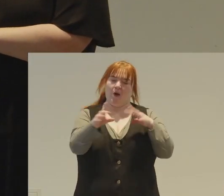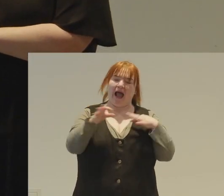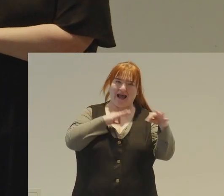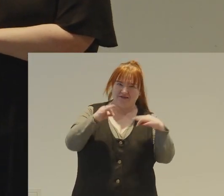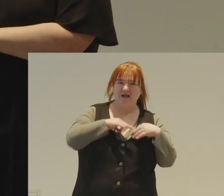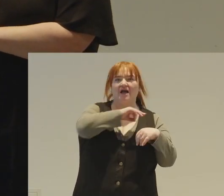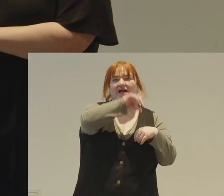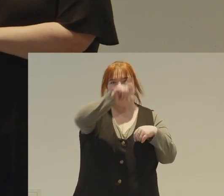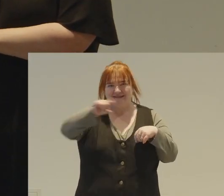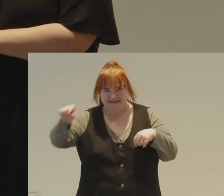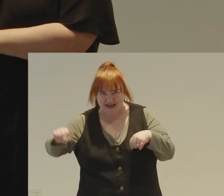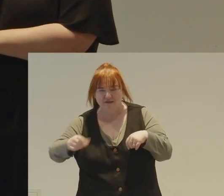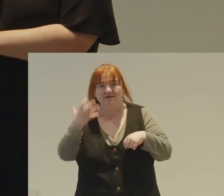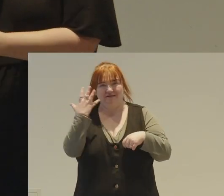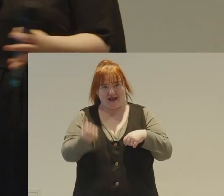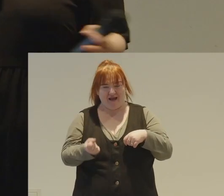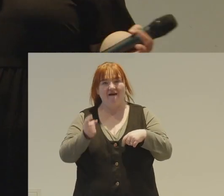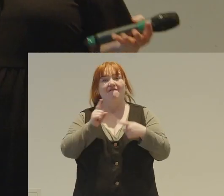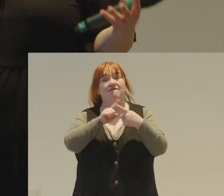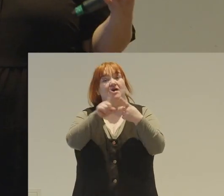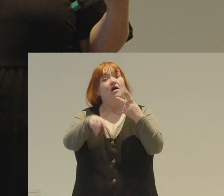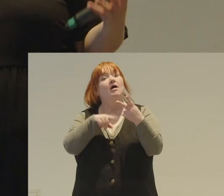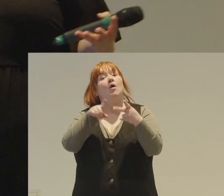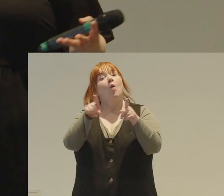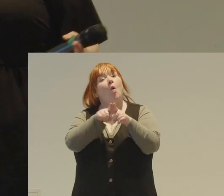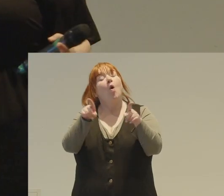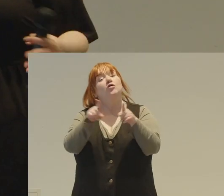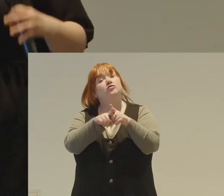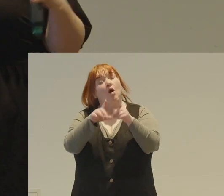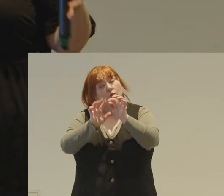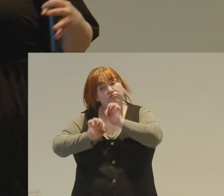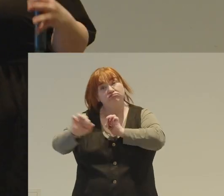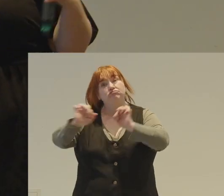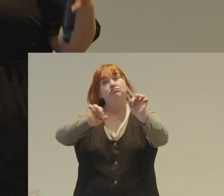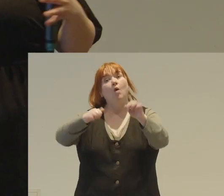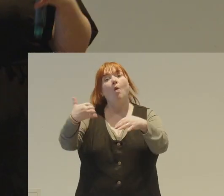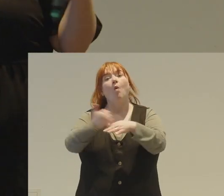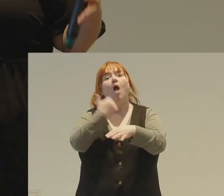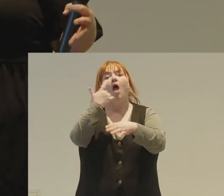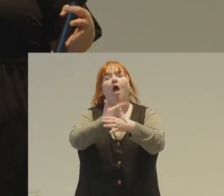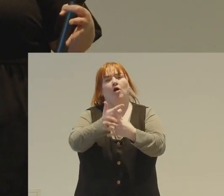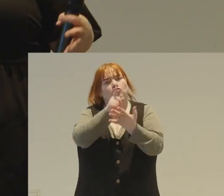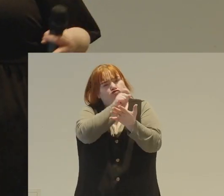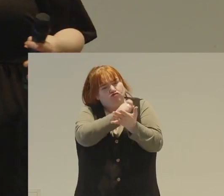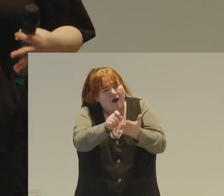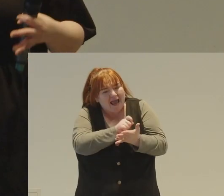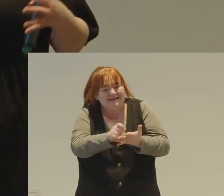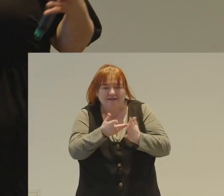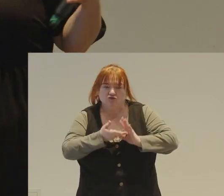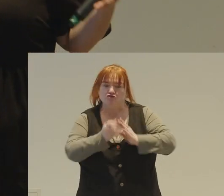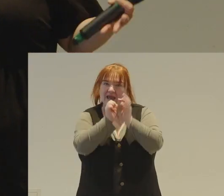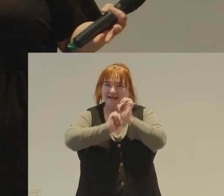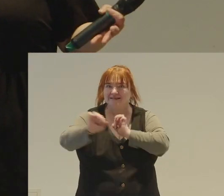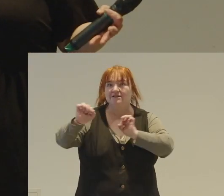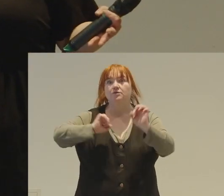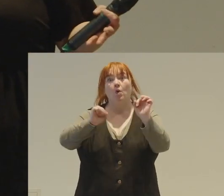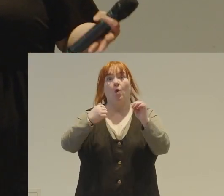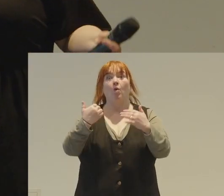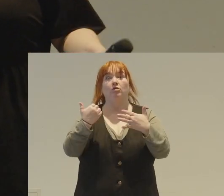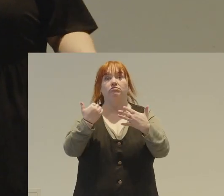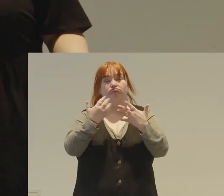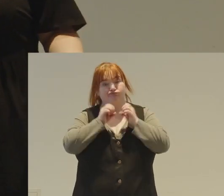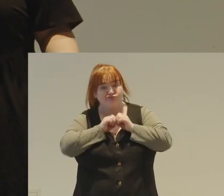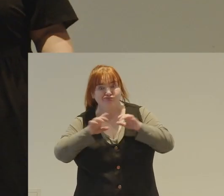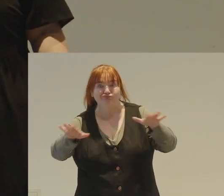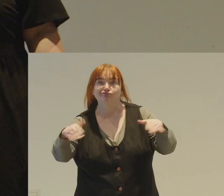amazing and being on our TVs every day, he's also still doing his own work, and he's devising and writing and making his own work. And he